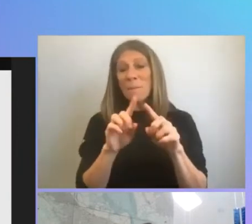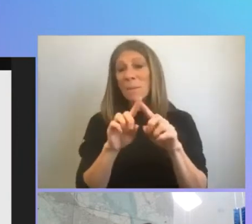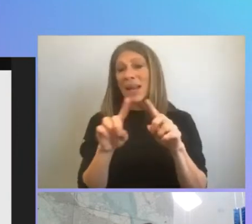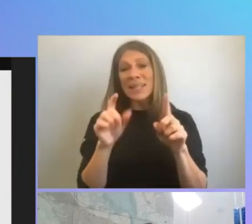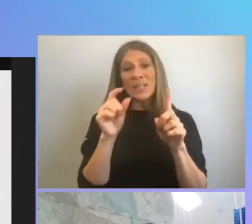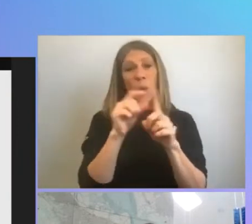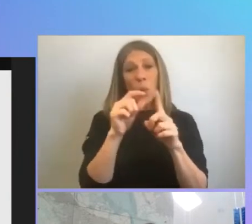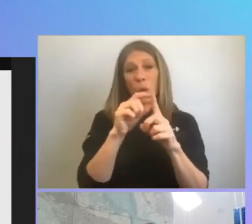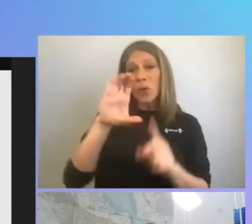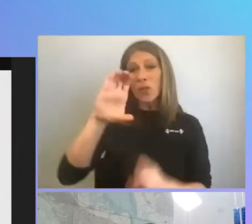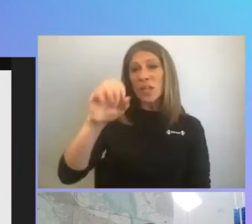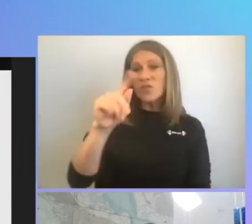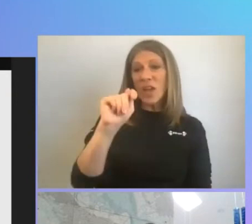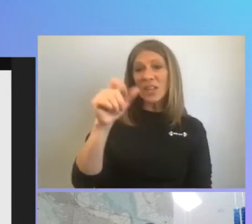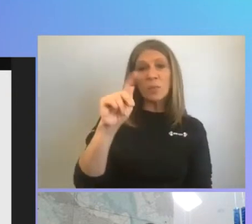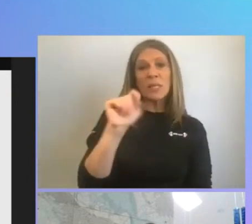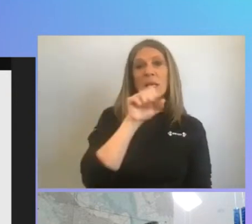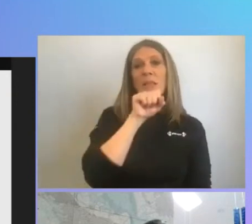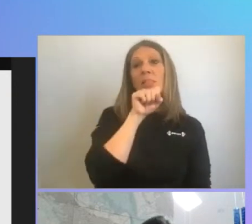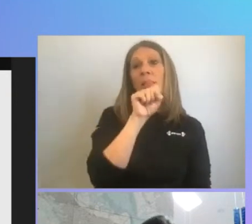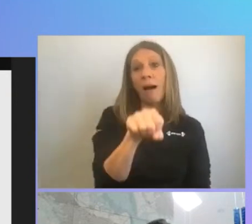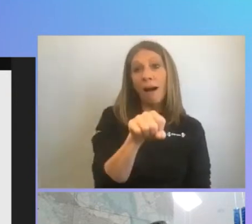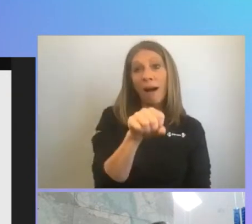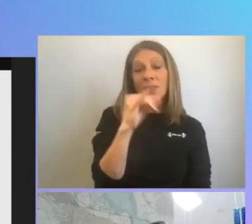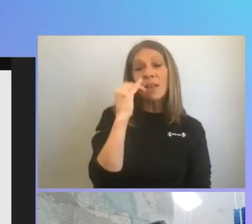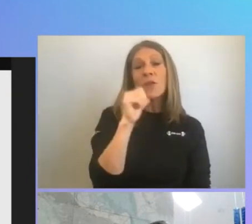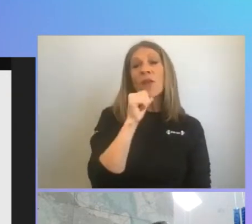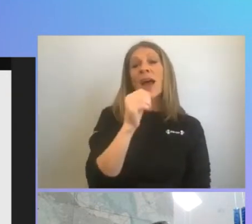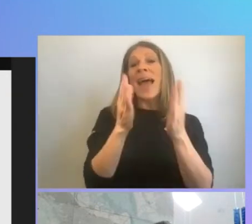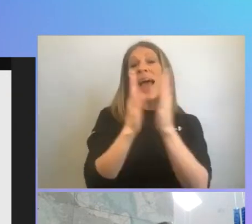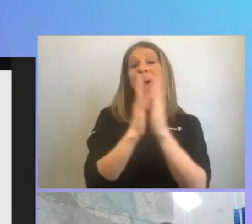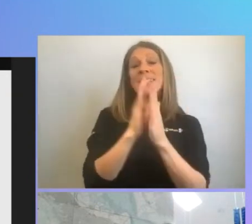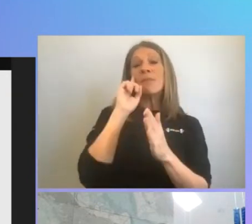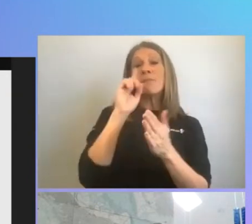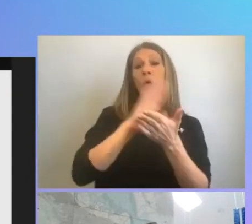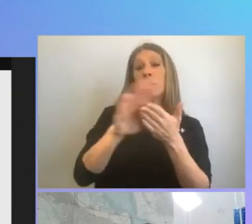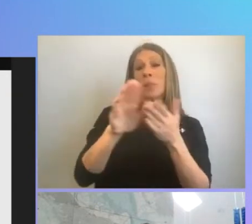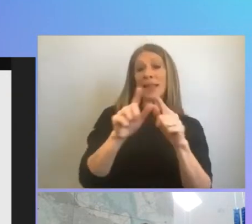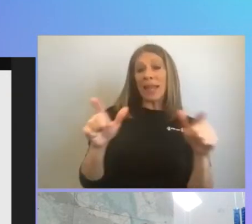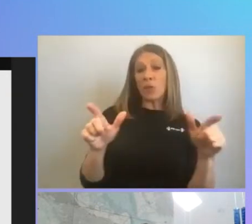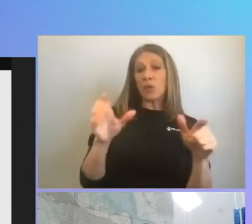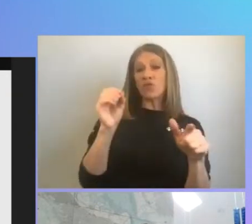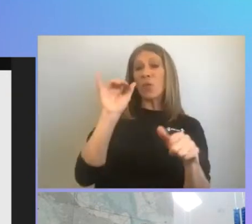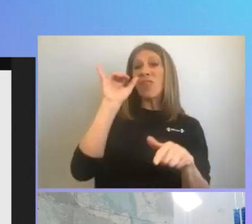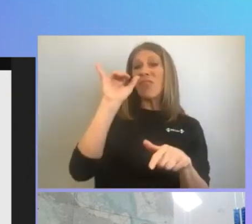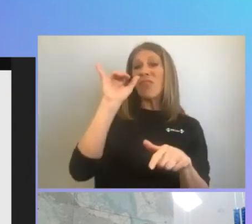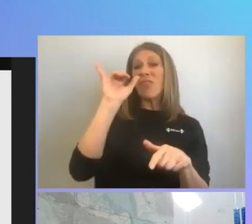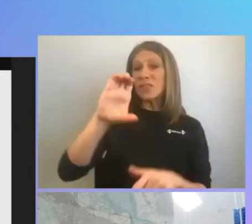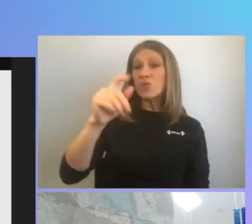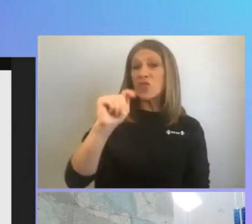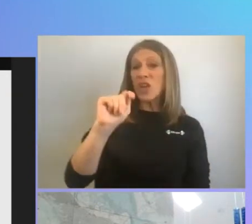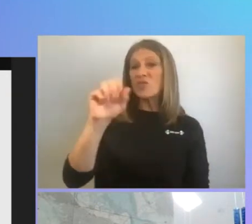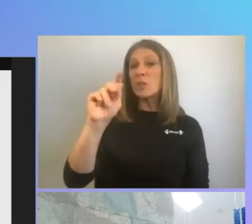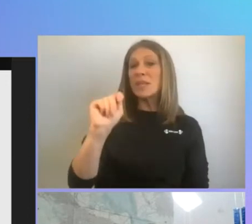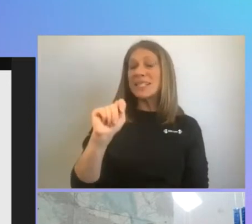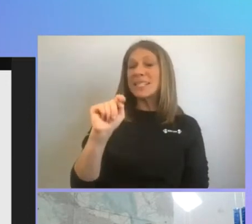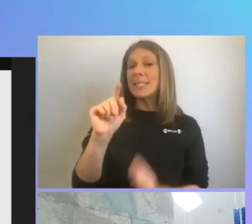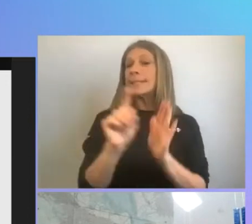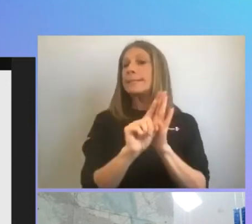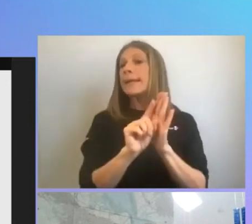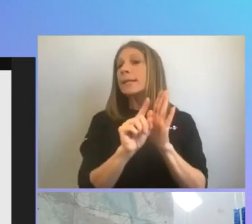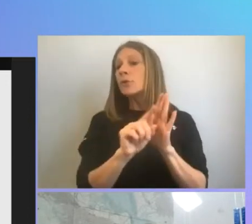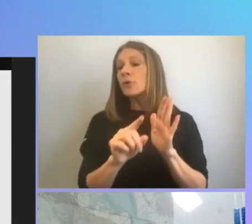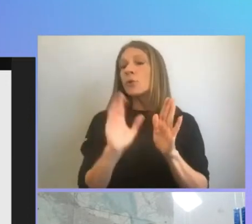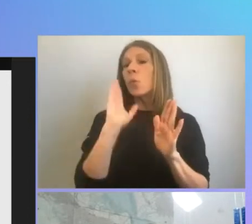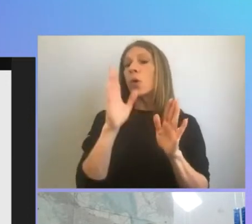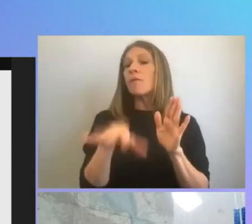that ChatGPT loves if you're not asking it for plain language. So that's what the ChatGPT detectors are doing.